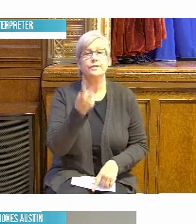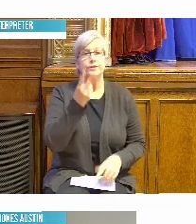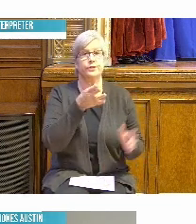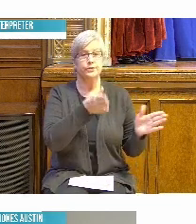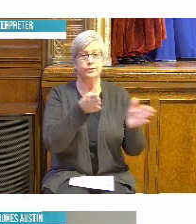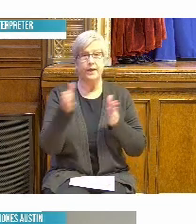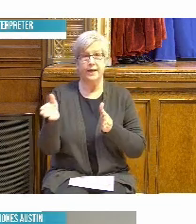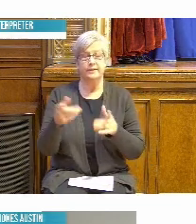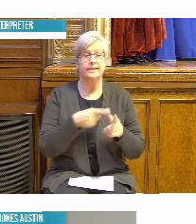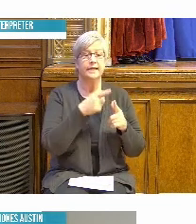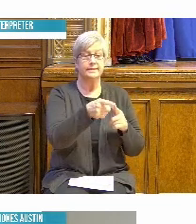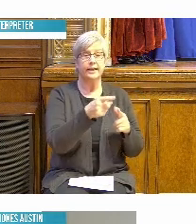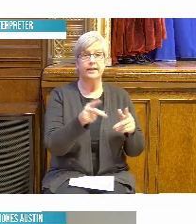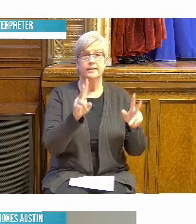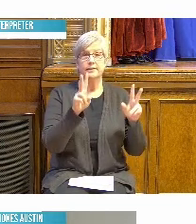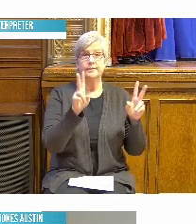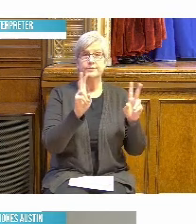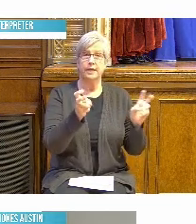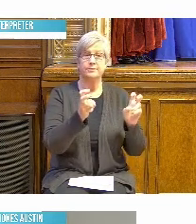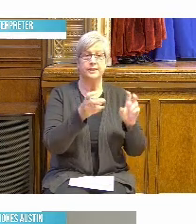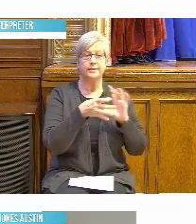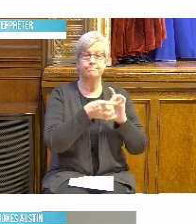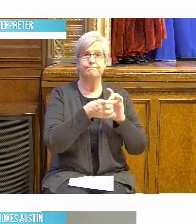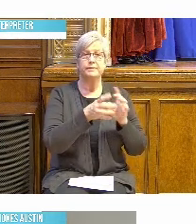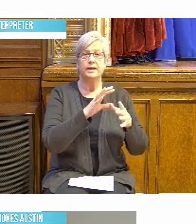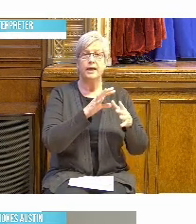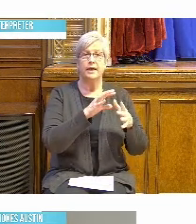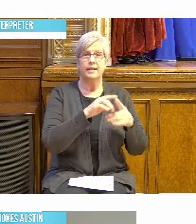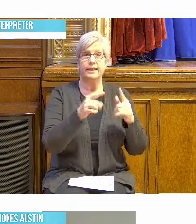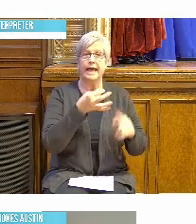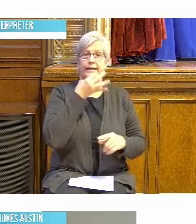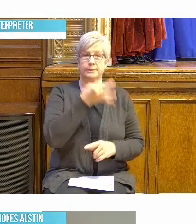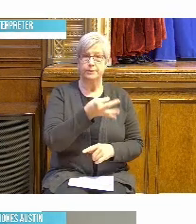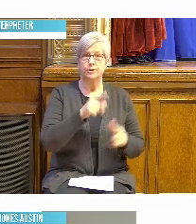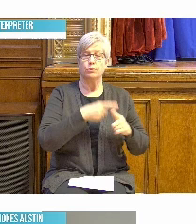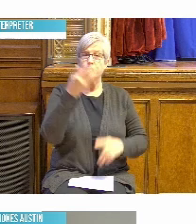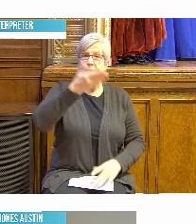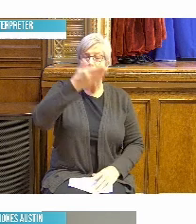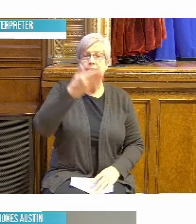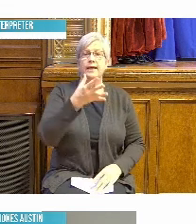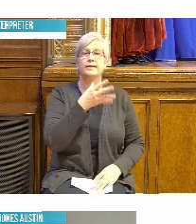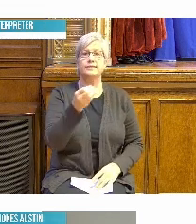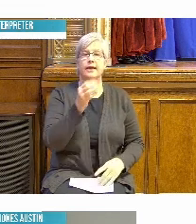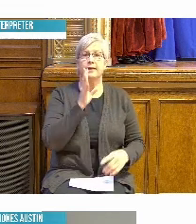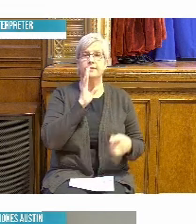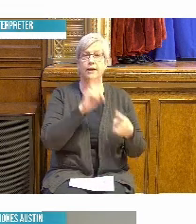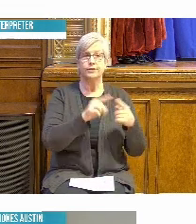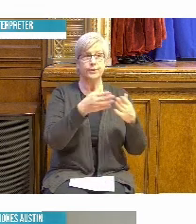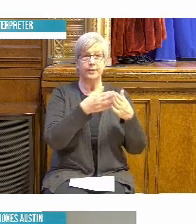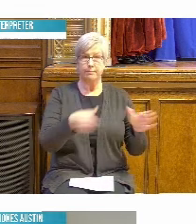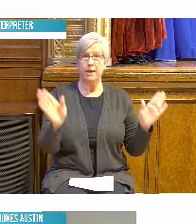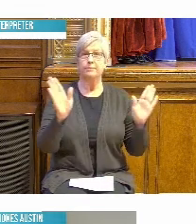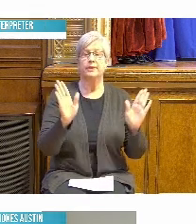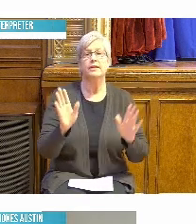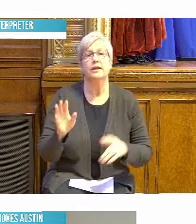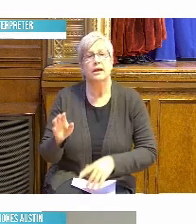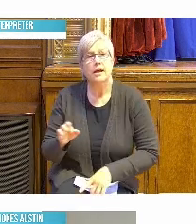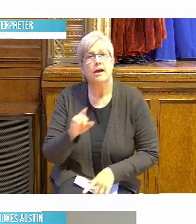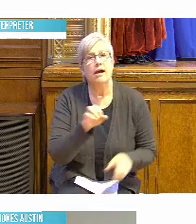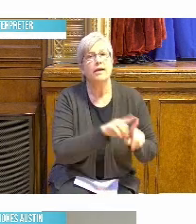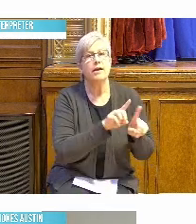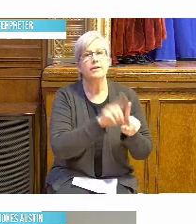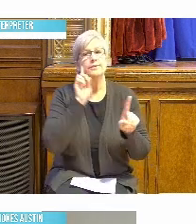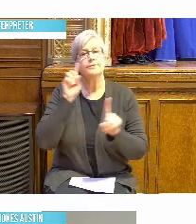matter experts who will do presentations and talk to the public. I also